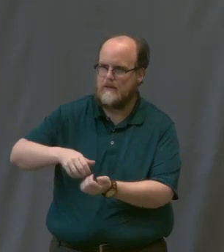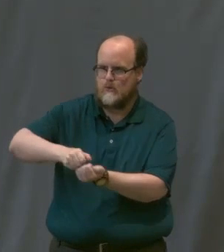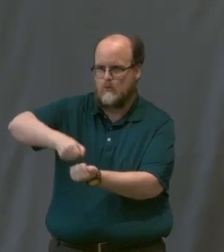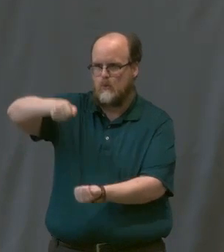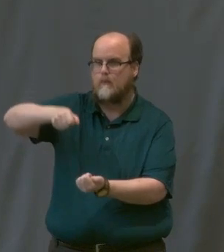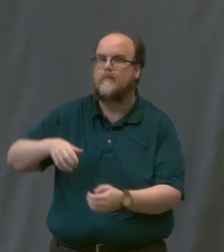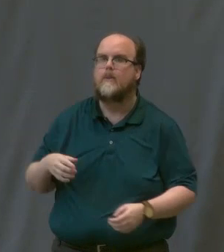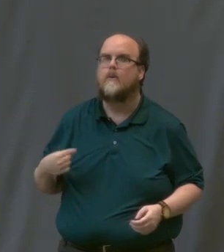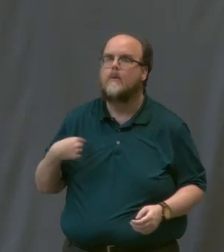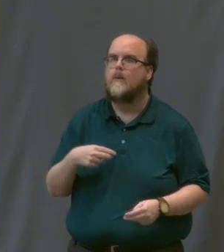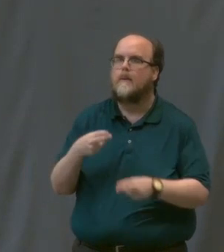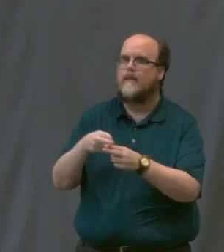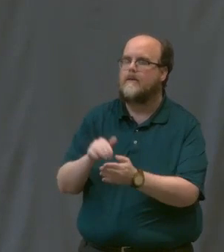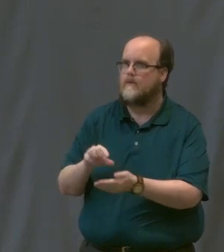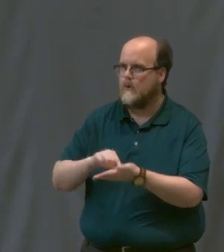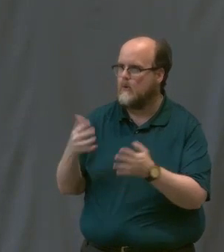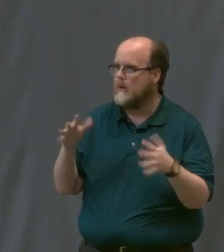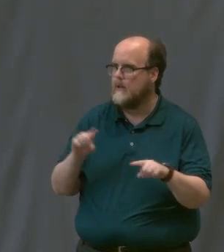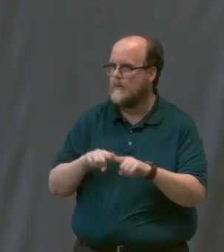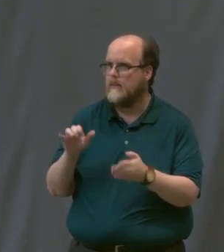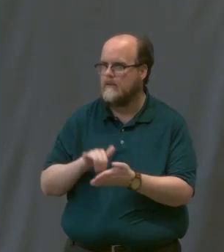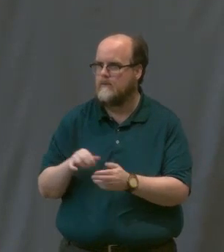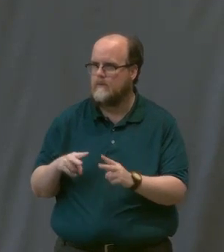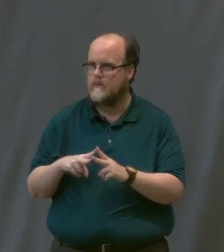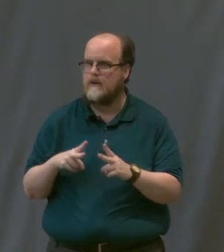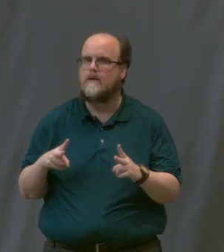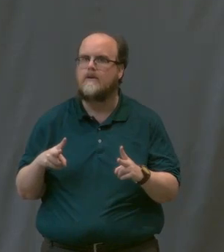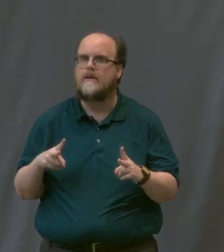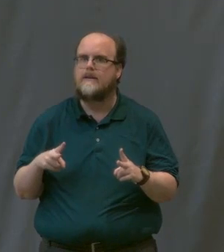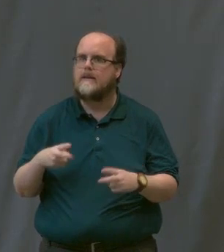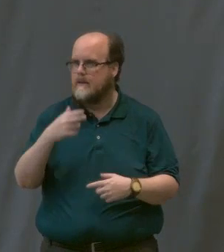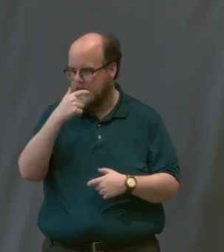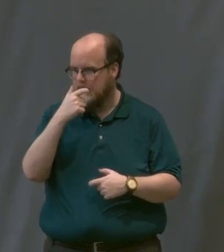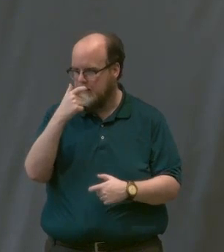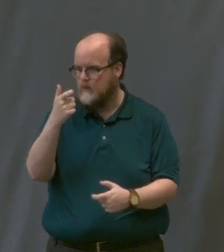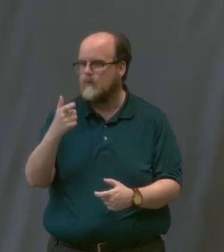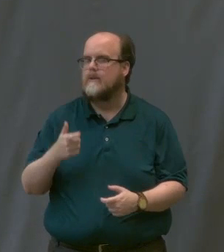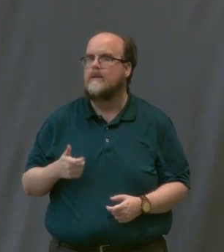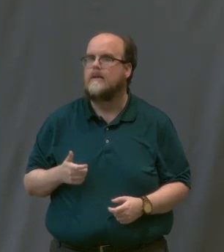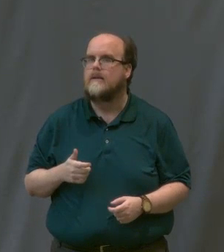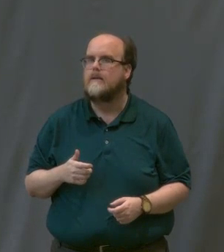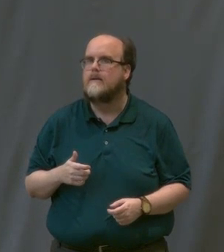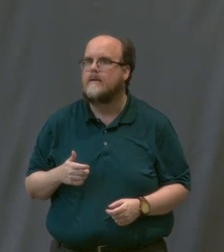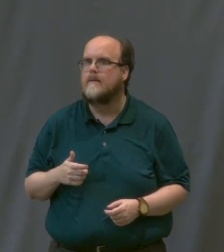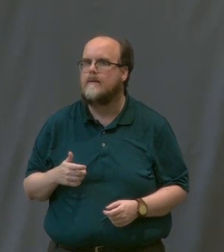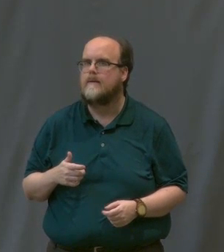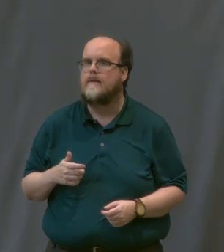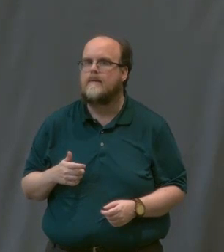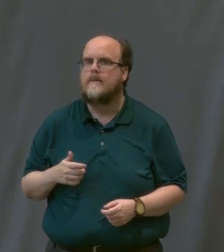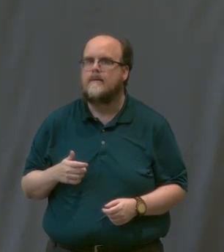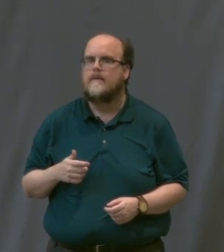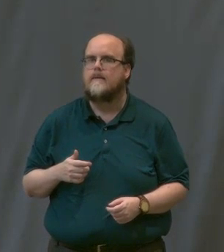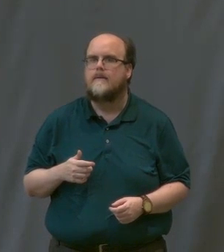We've mentioned this verse already, but this is very interesting insight, if